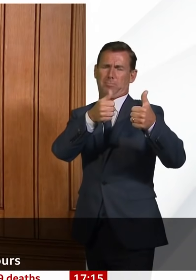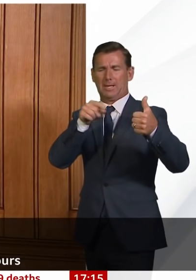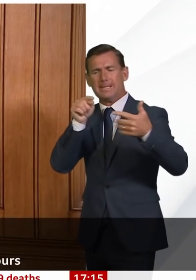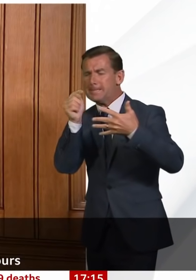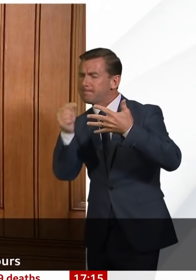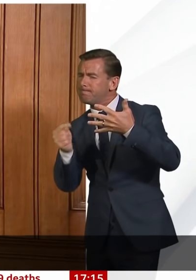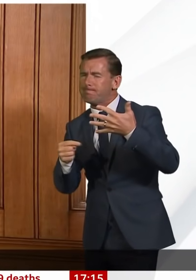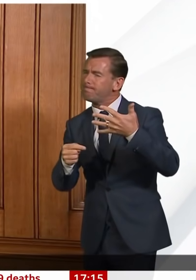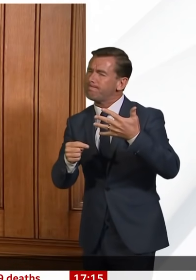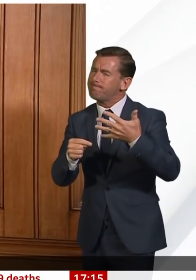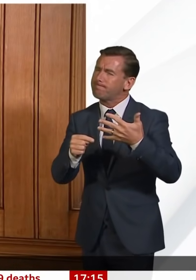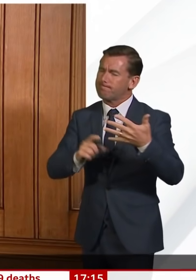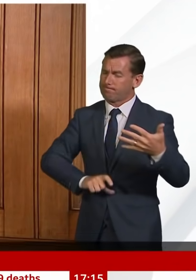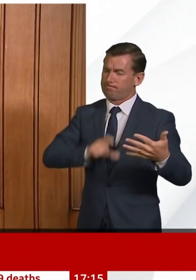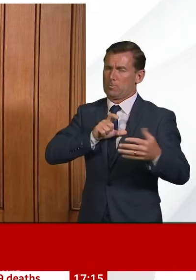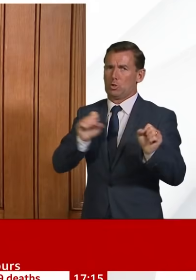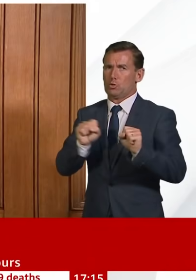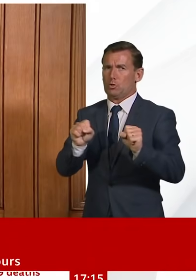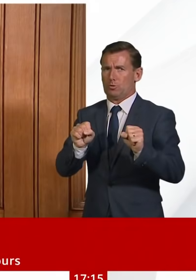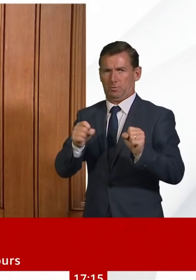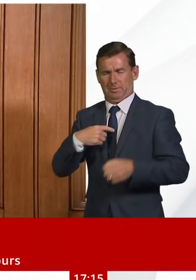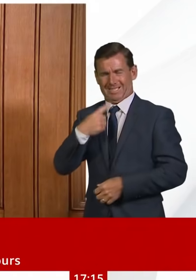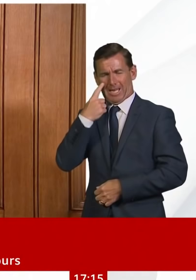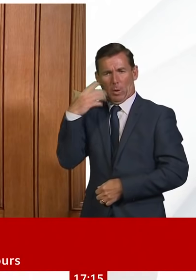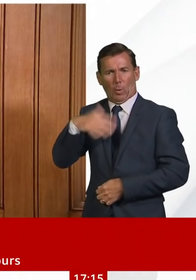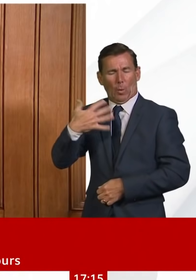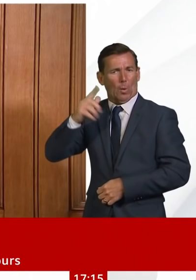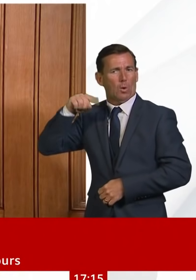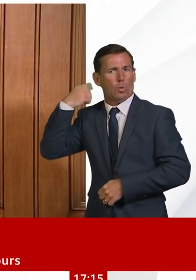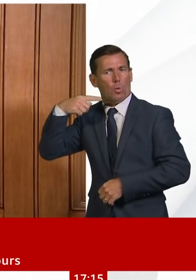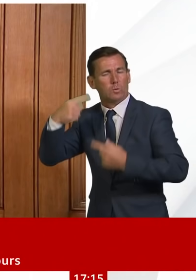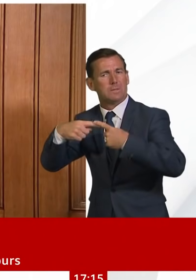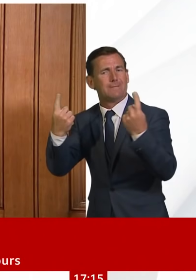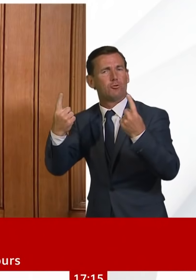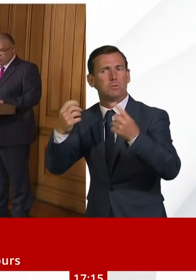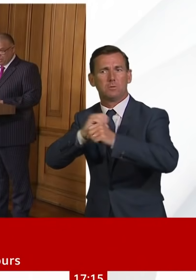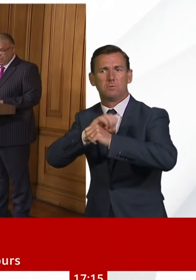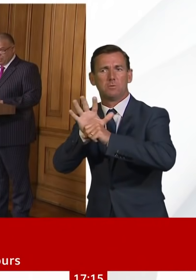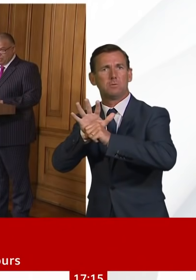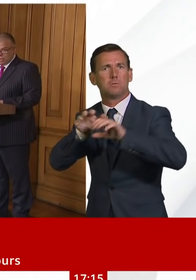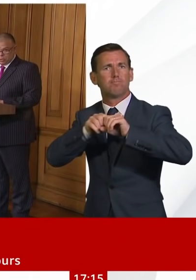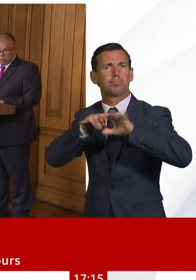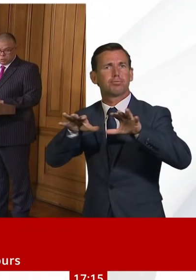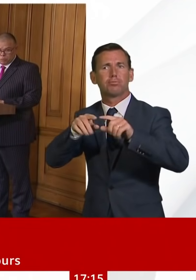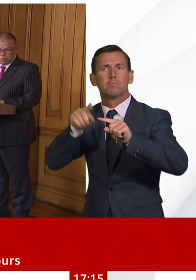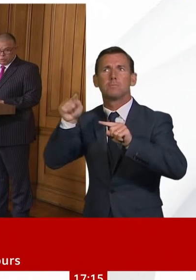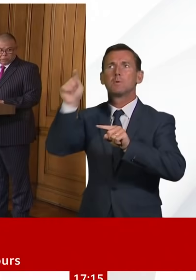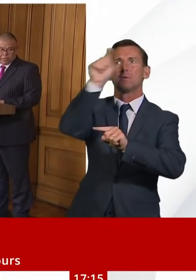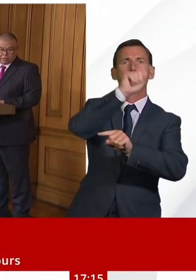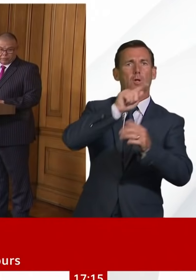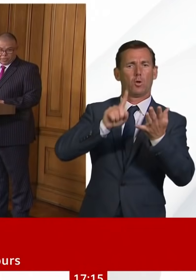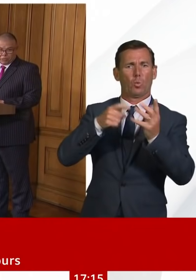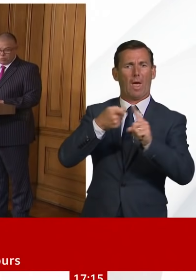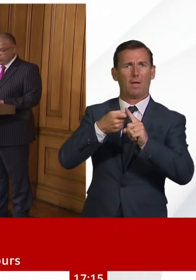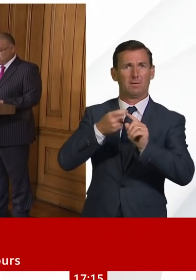is important. It shows the regional variations in how the virus has been affecting the UK. It shows that we are not